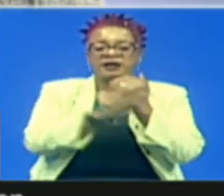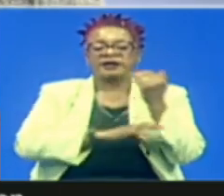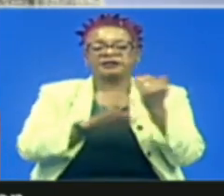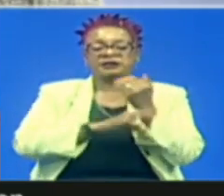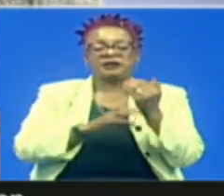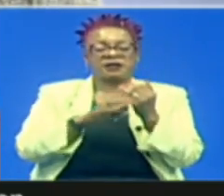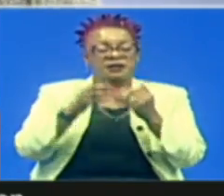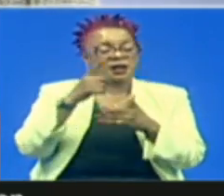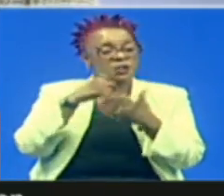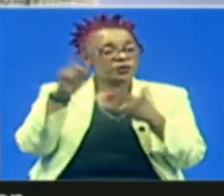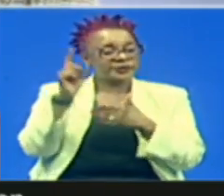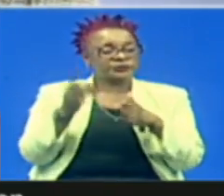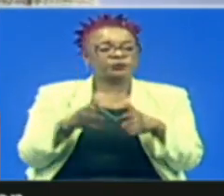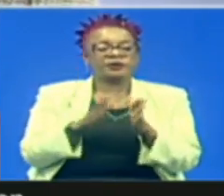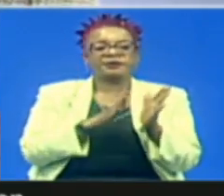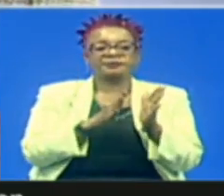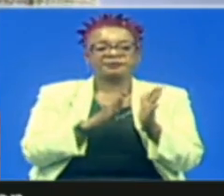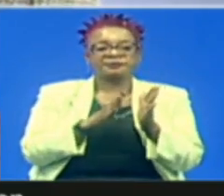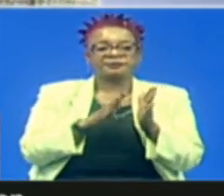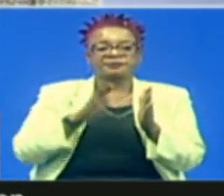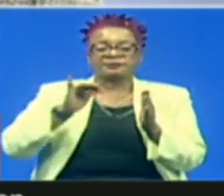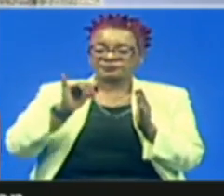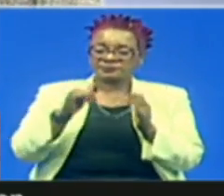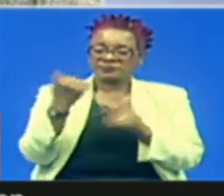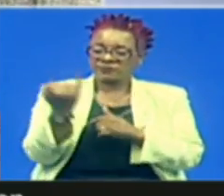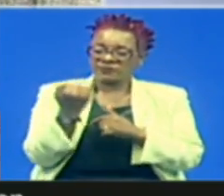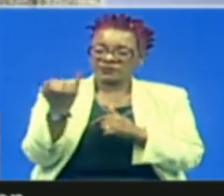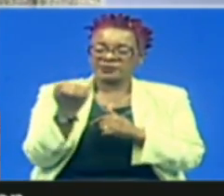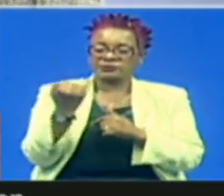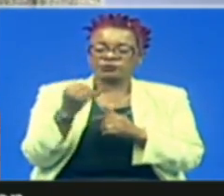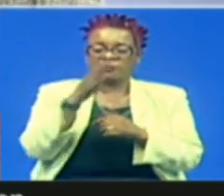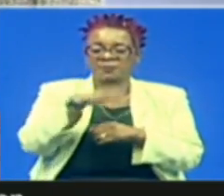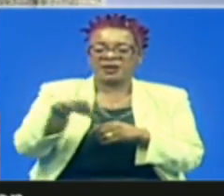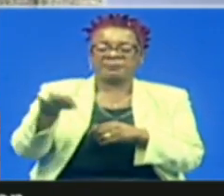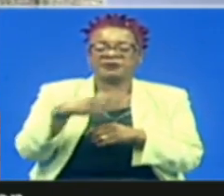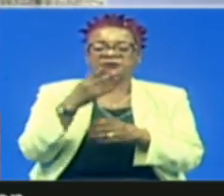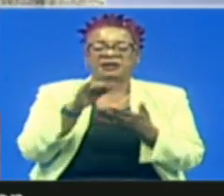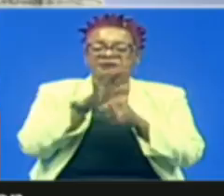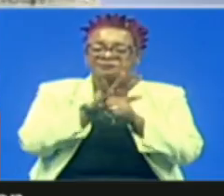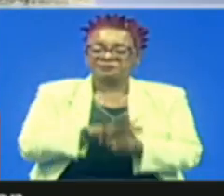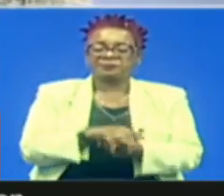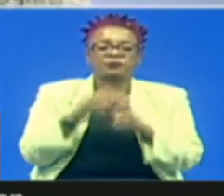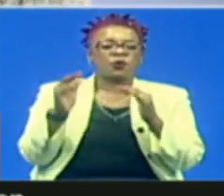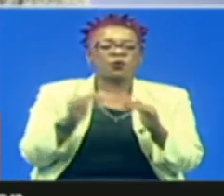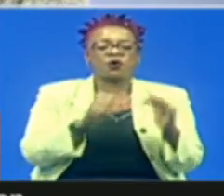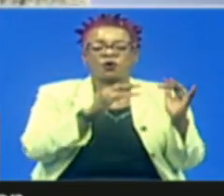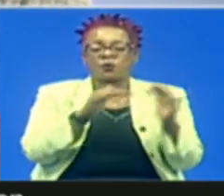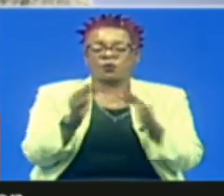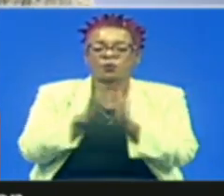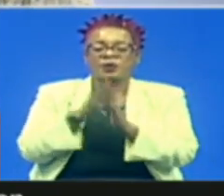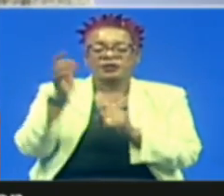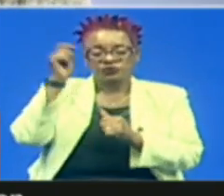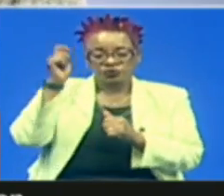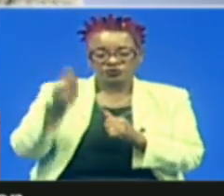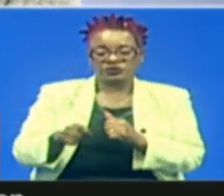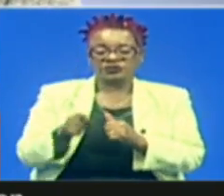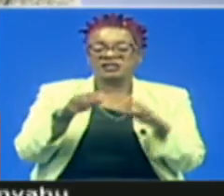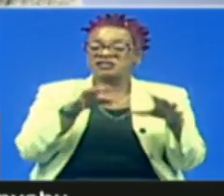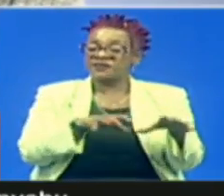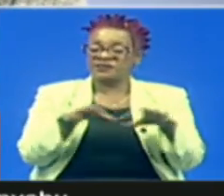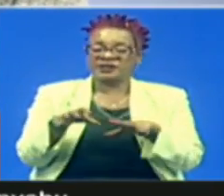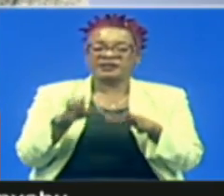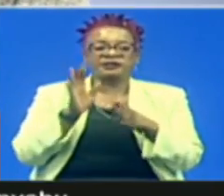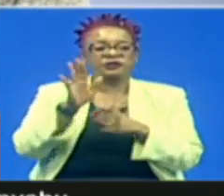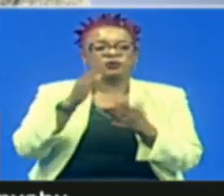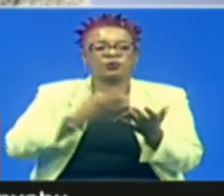the executive that acts in isolation to parliament that is undermined by supremacy wars and the judiciary suffering under its own spell,